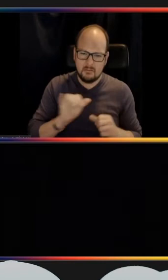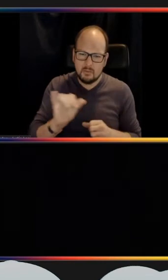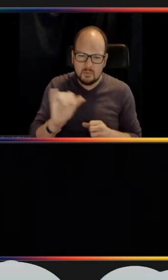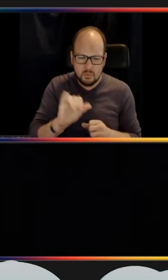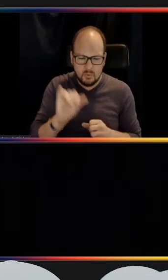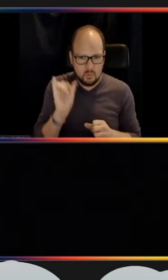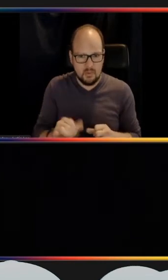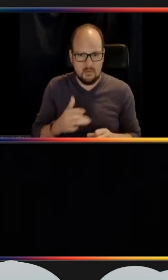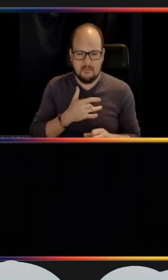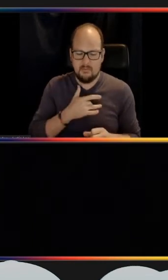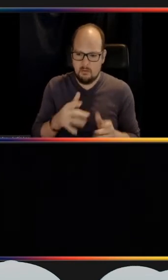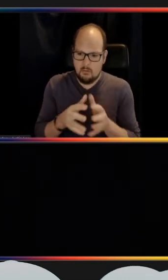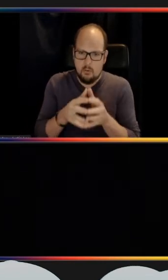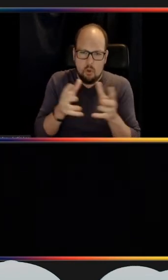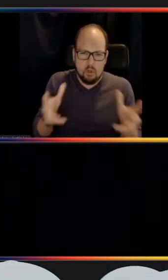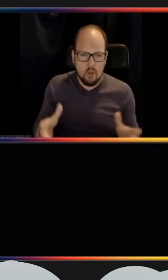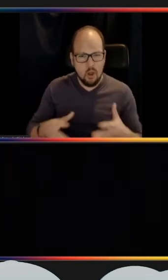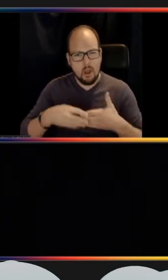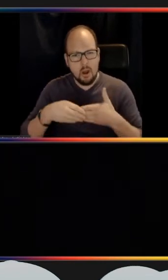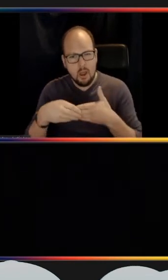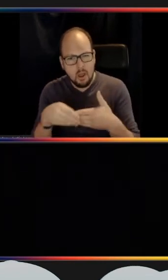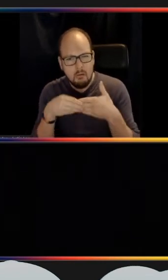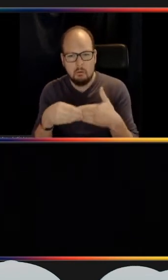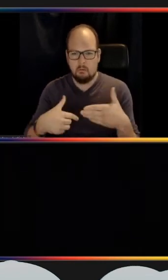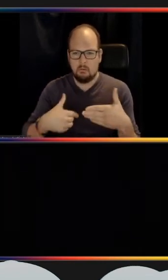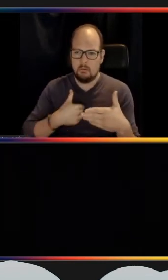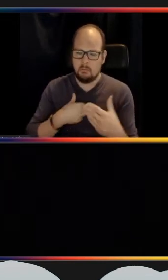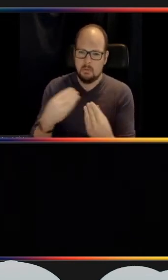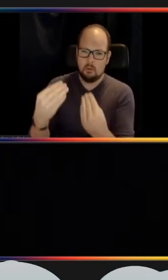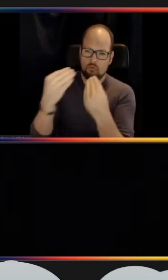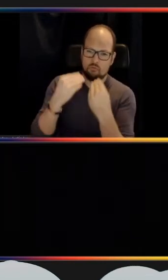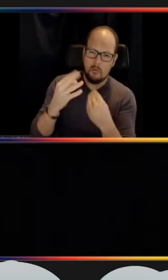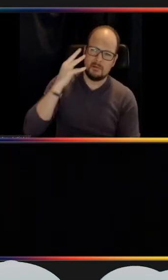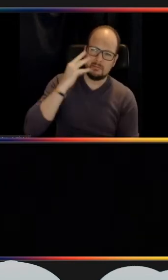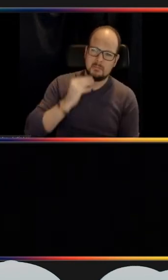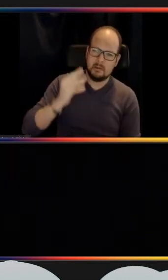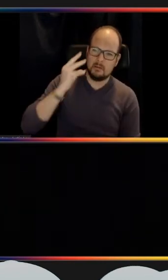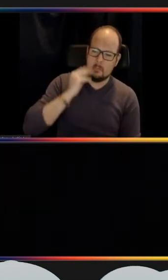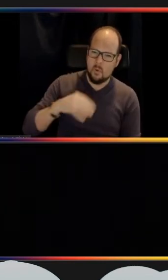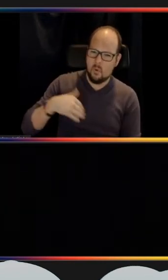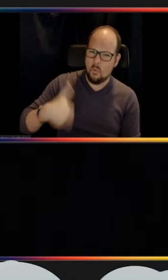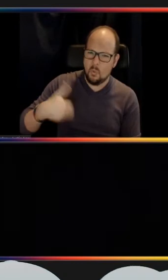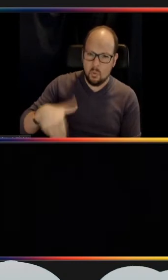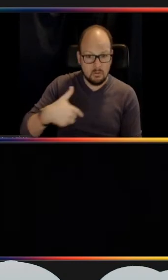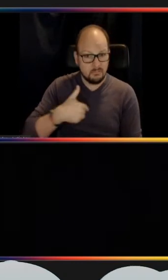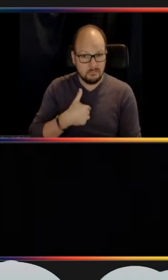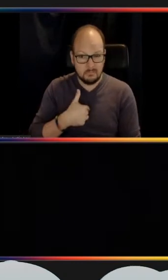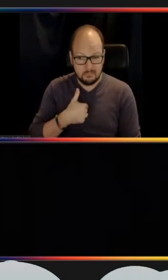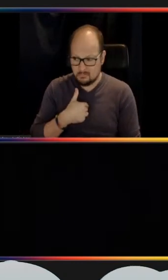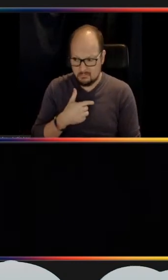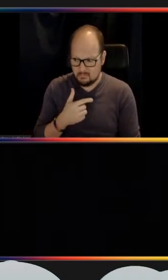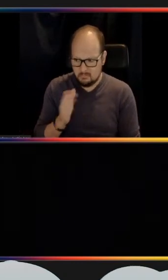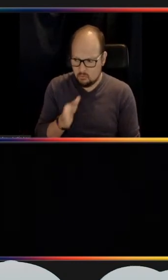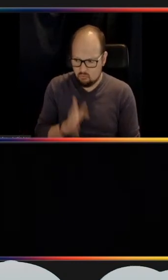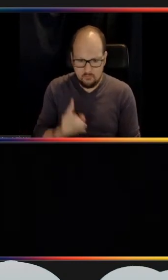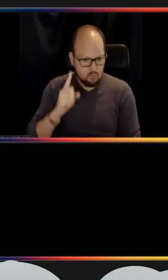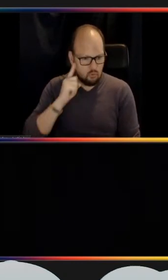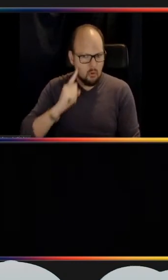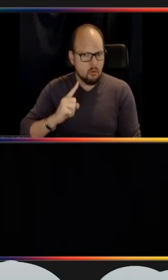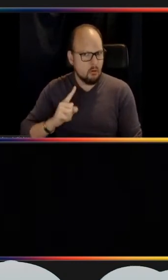given to me and be taught so much is more than I could have ever asked for. And obviously it's incredibly rewarding.